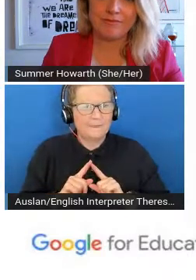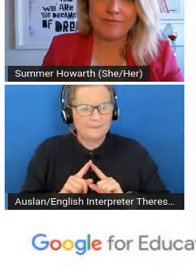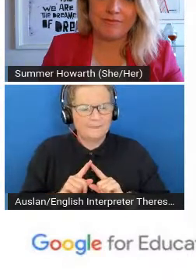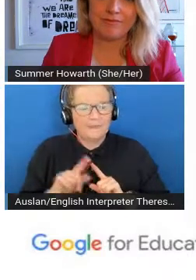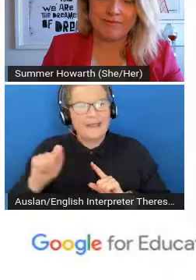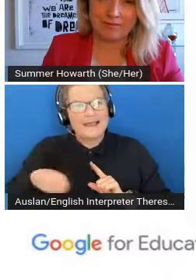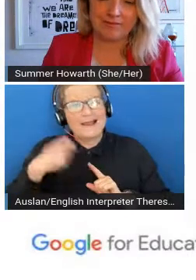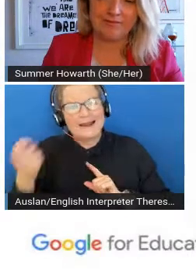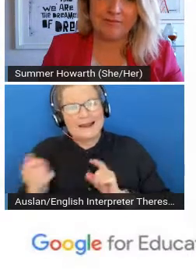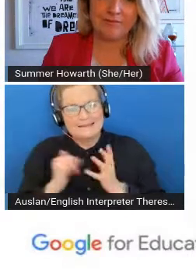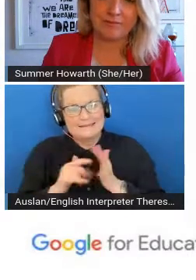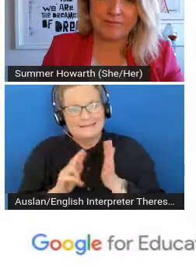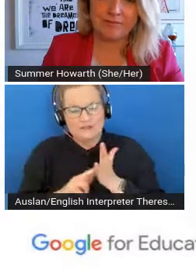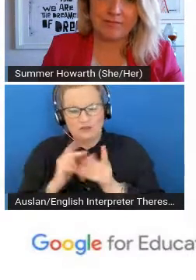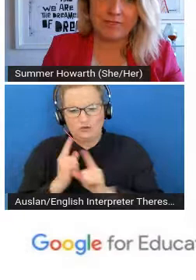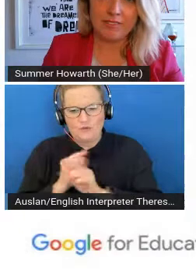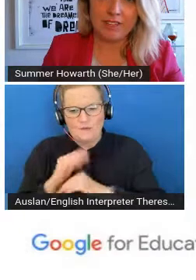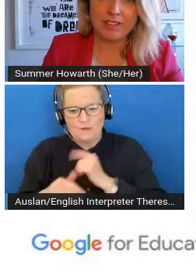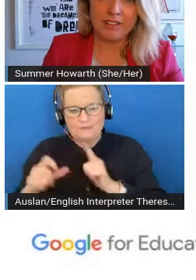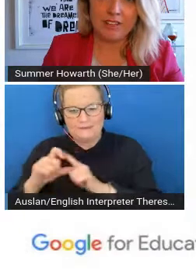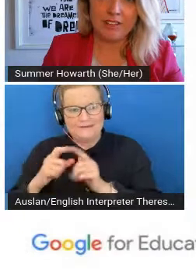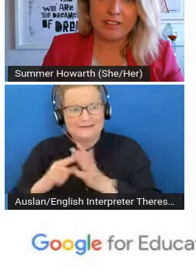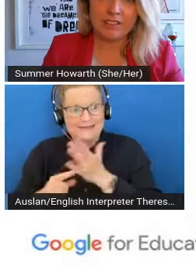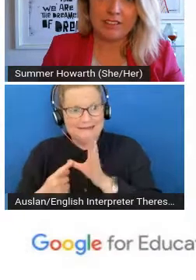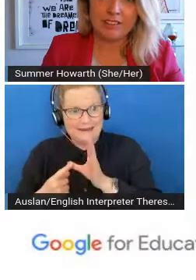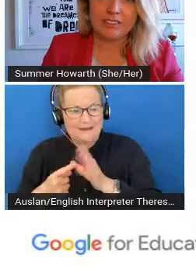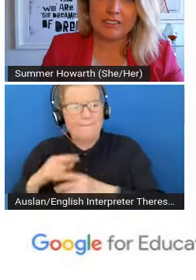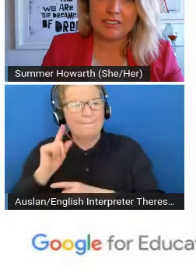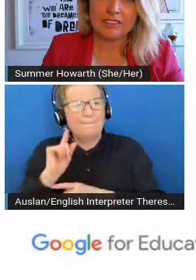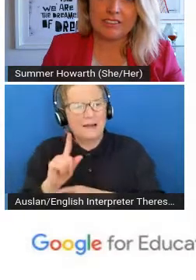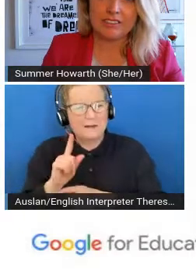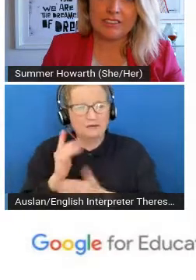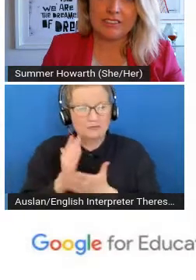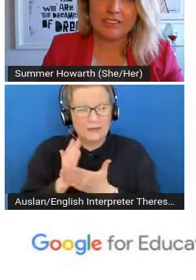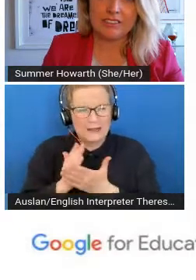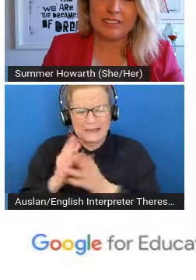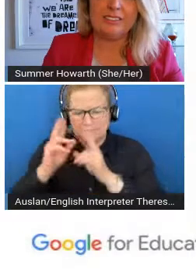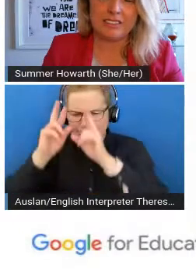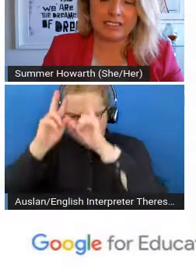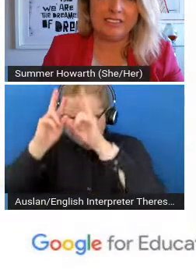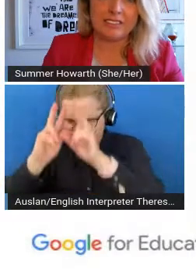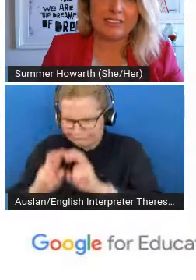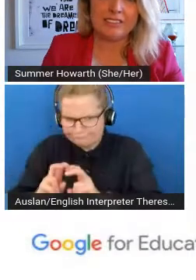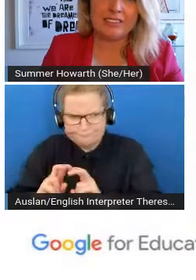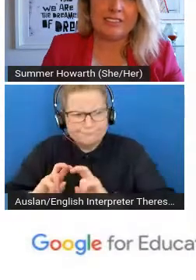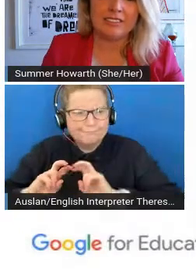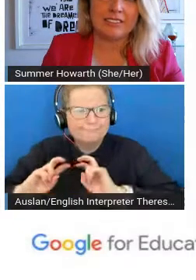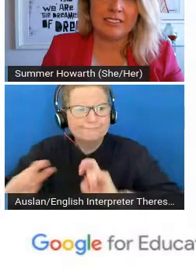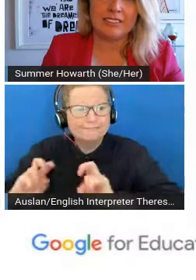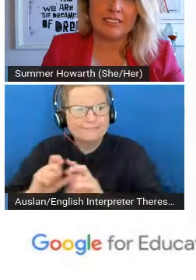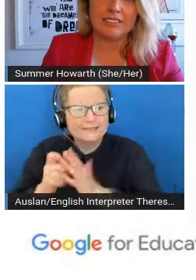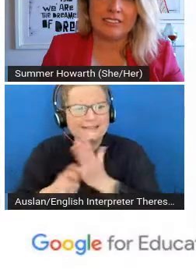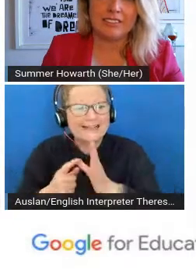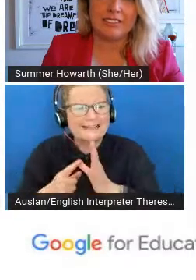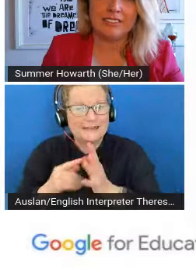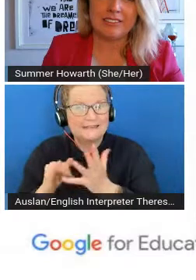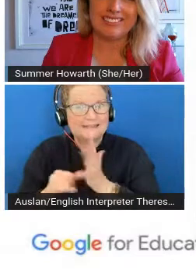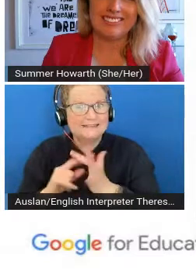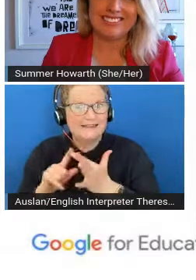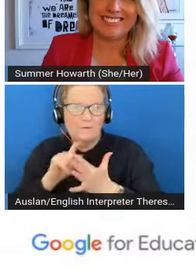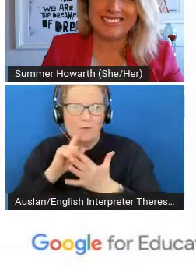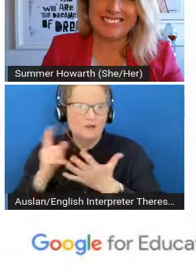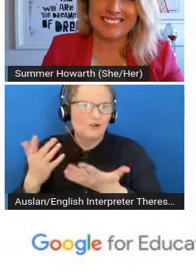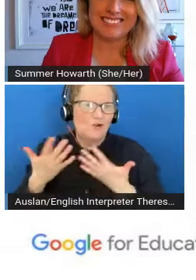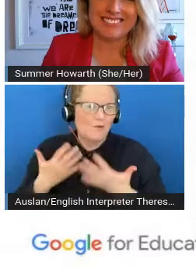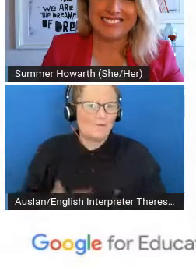session, but also to really, really, really deeply dive into some data. Steve's going to share some things around Data Studio.